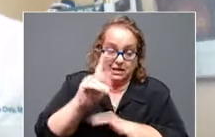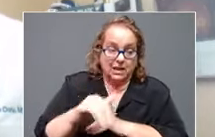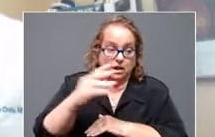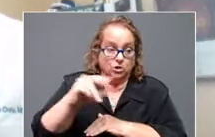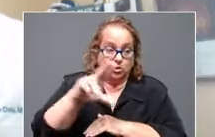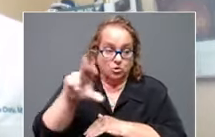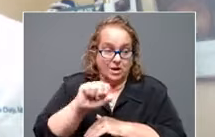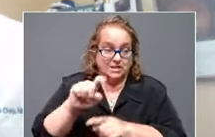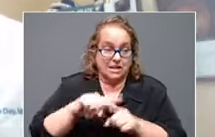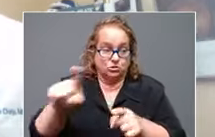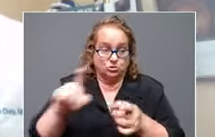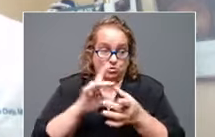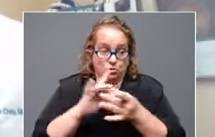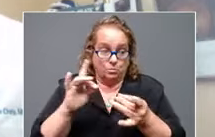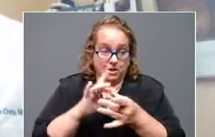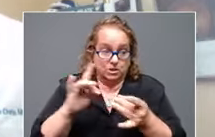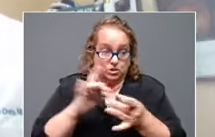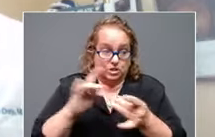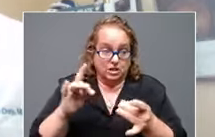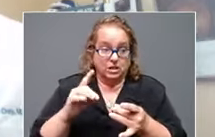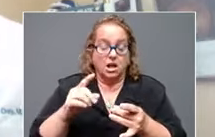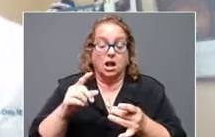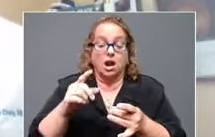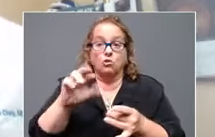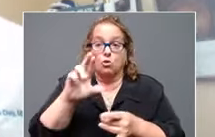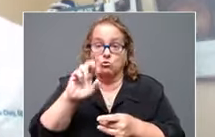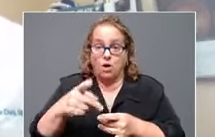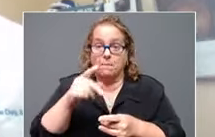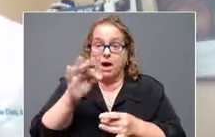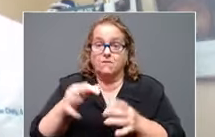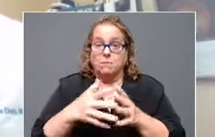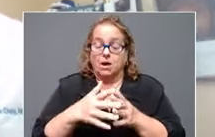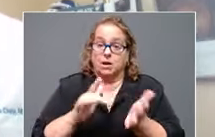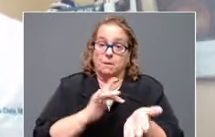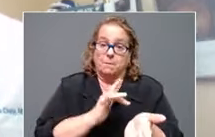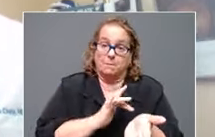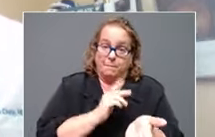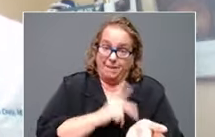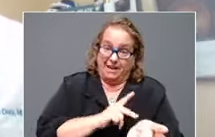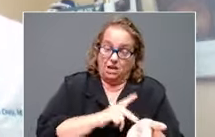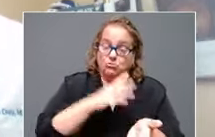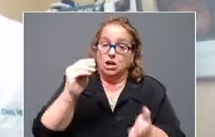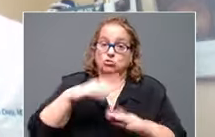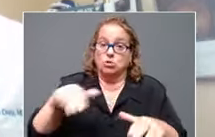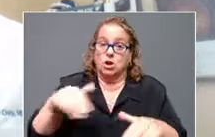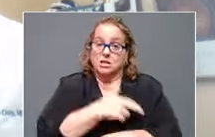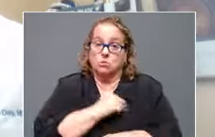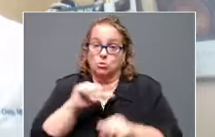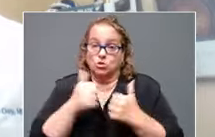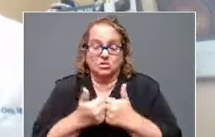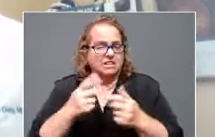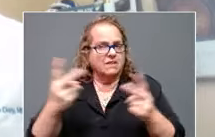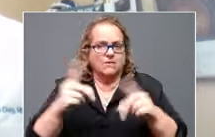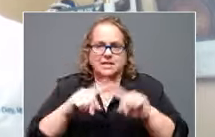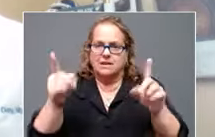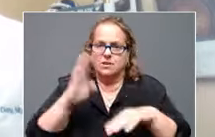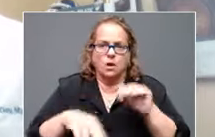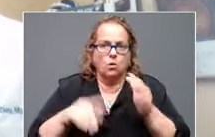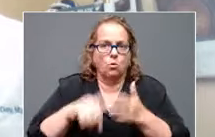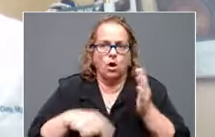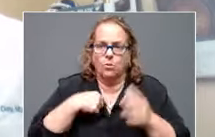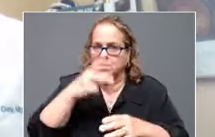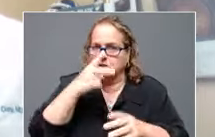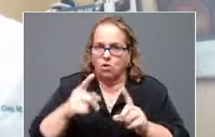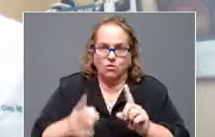rates, pediatric cases are representing anywhere from 14 to as much as 17% of the total cases, which is very